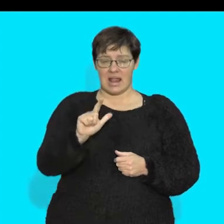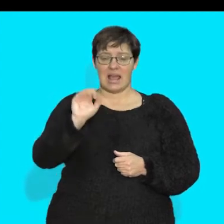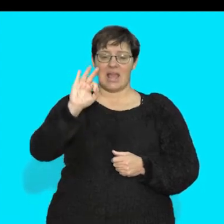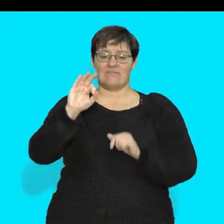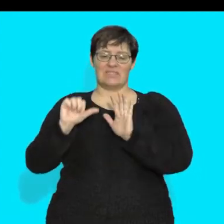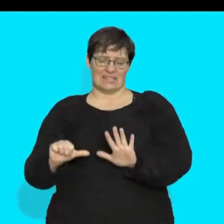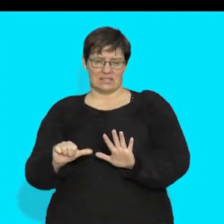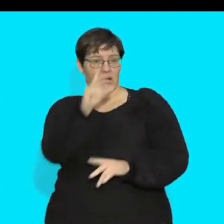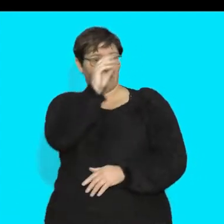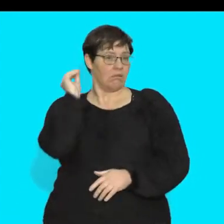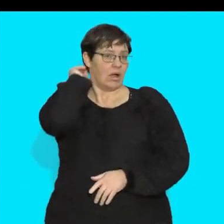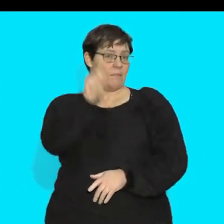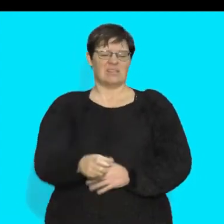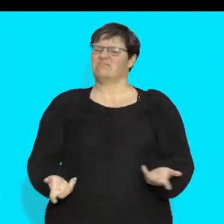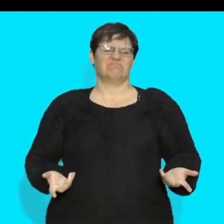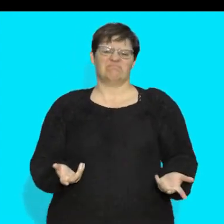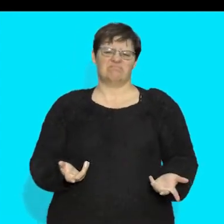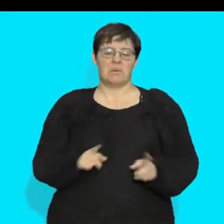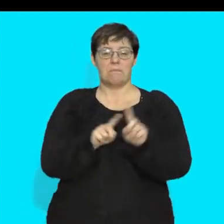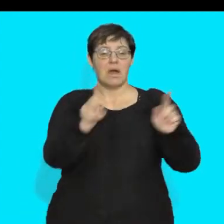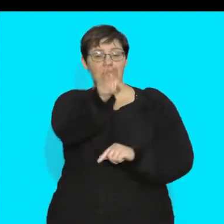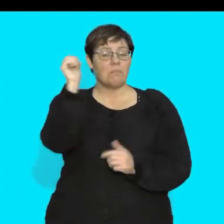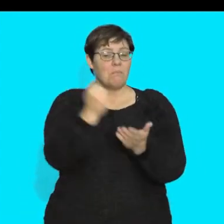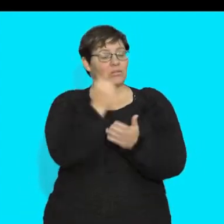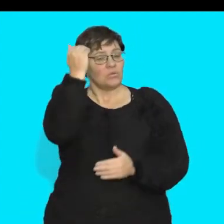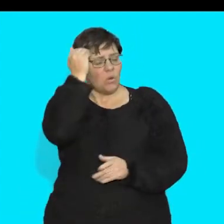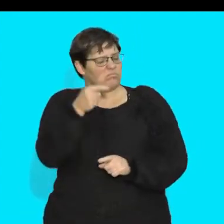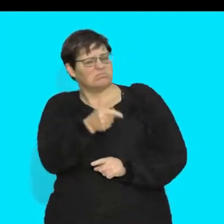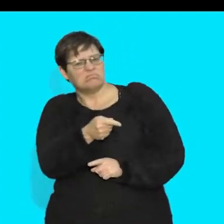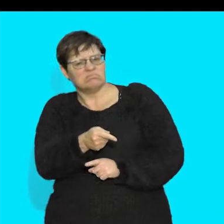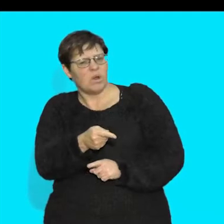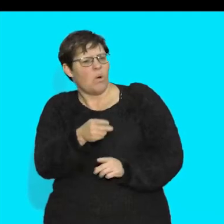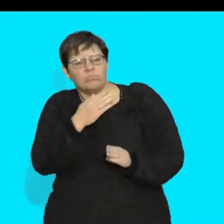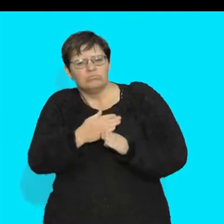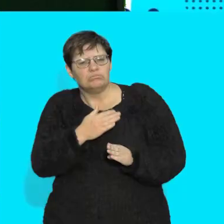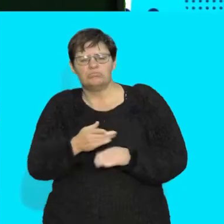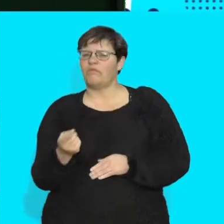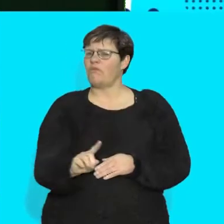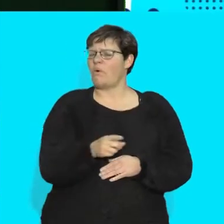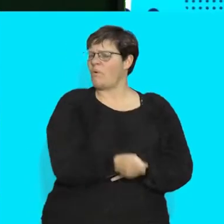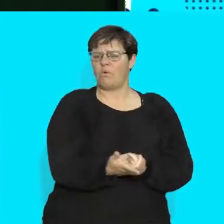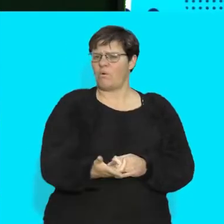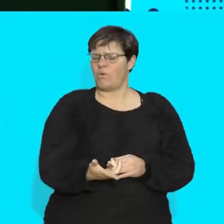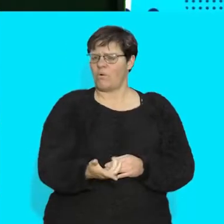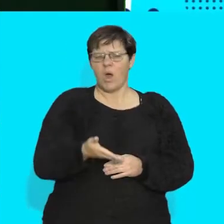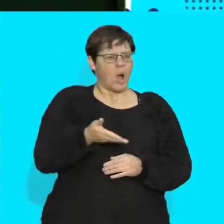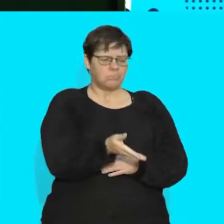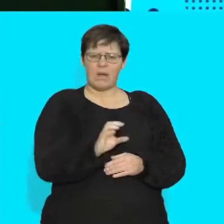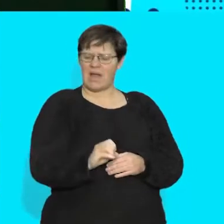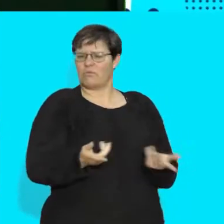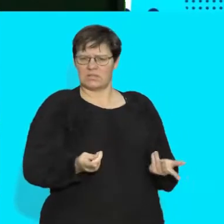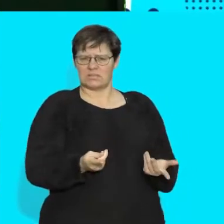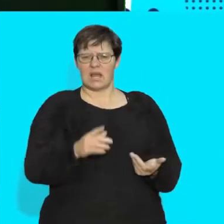Na3Al F6. You don't need to remember that, but you do need to know the function of why it's there, because it's also got some aluminium